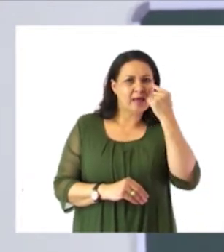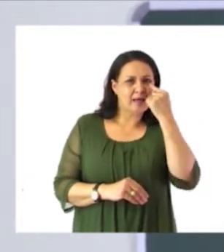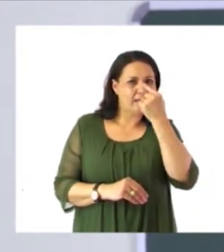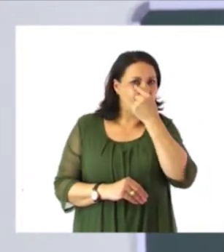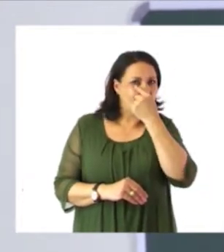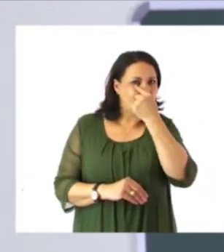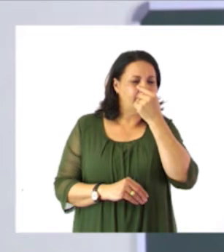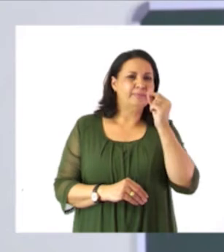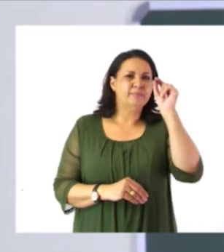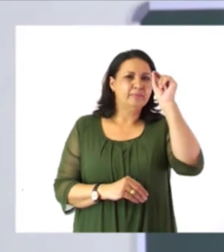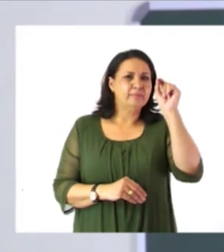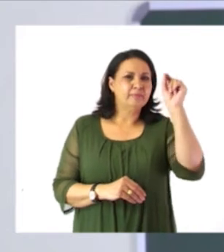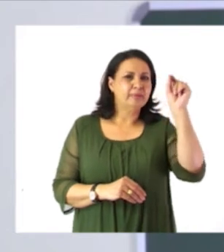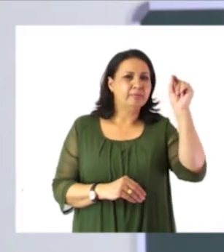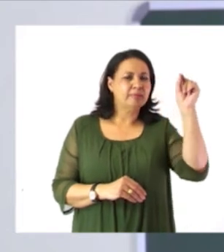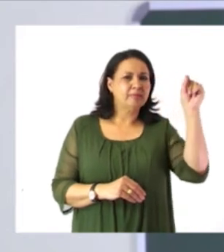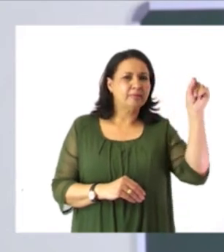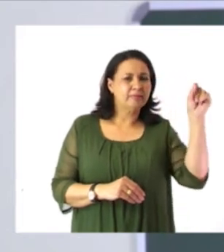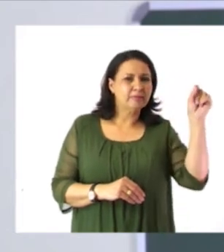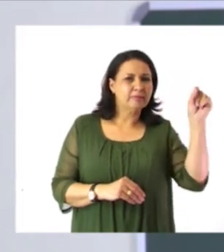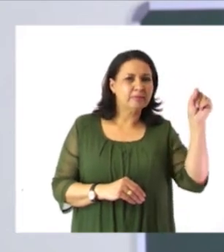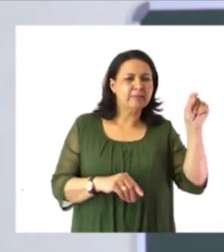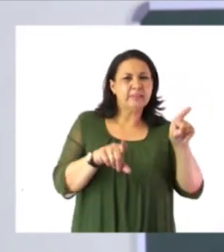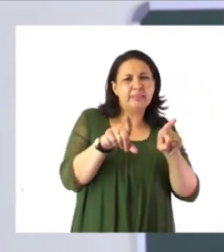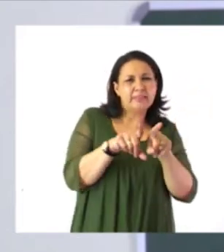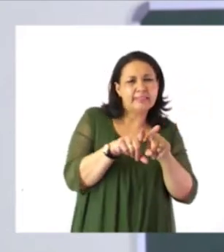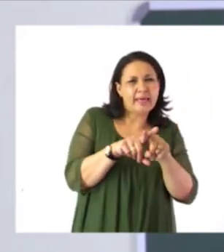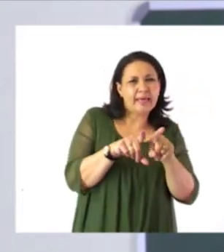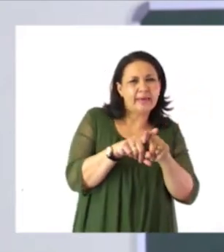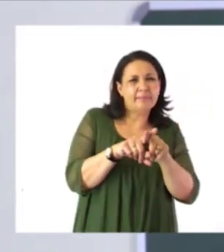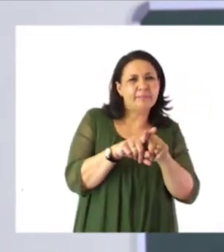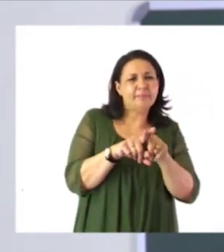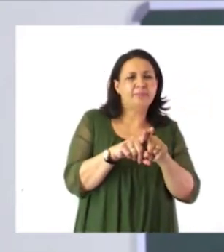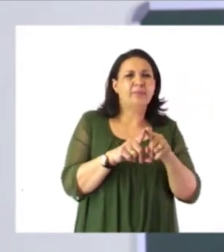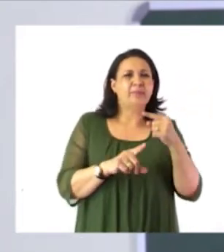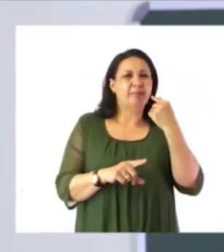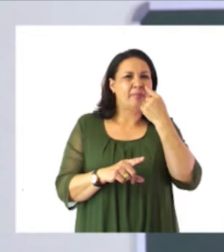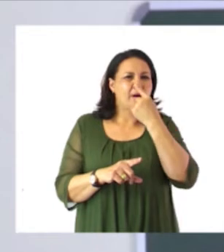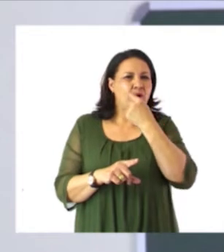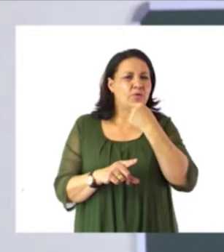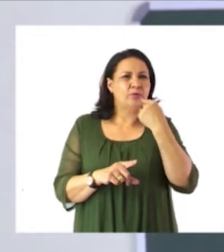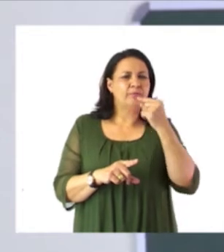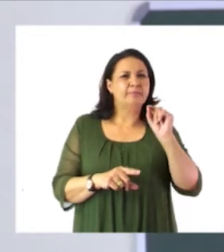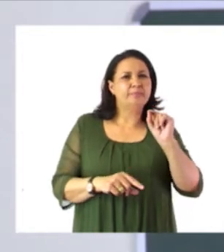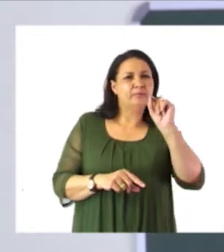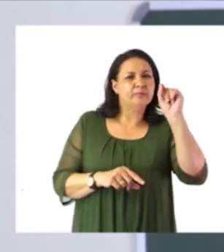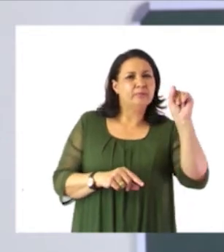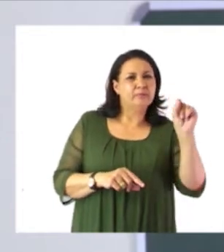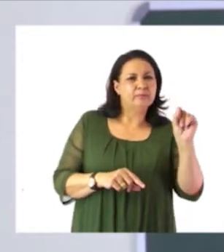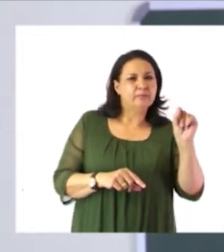And we drew the eyebrows exactly like this one. The mouth,